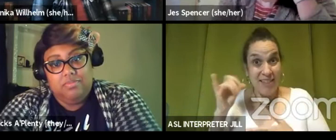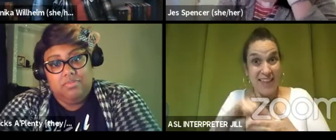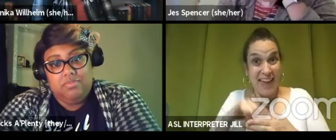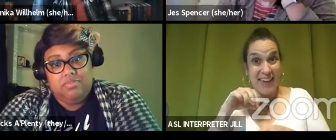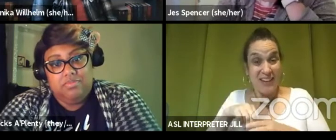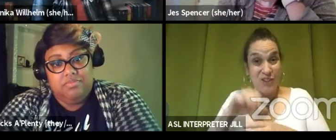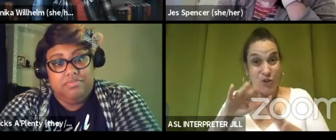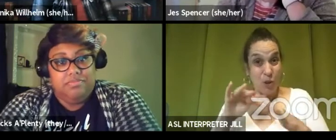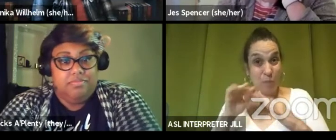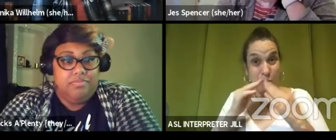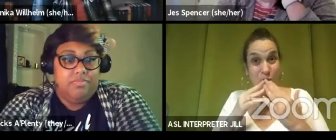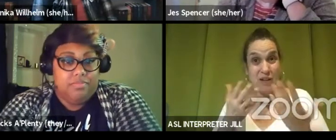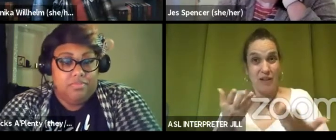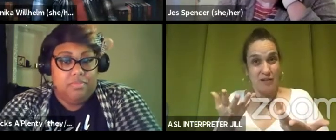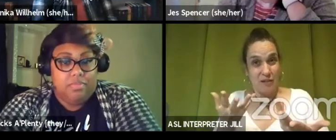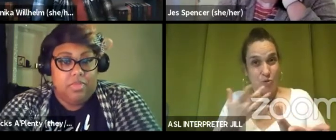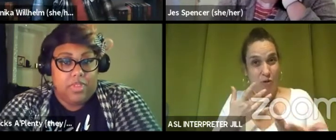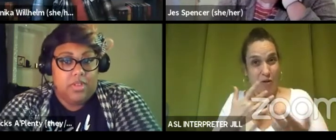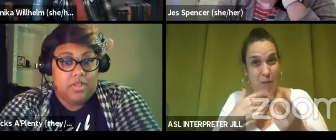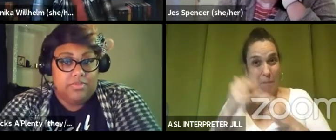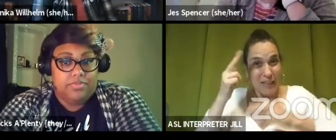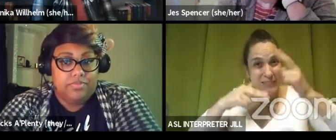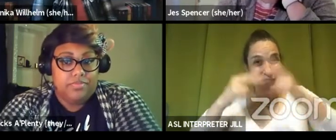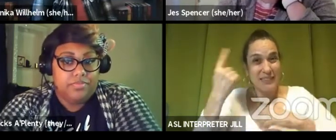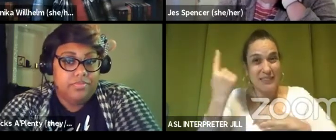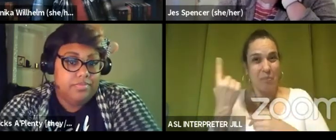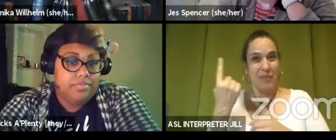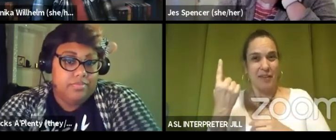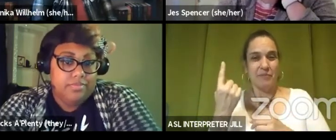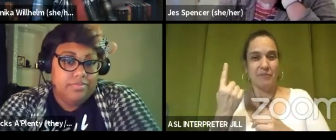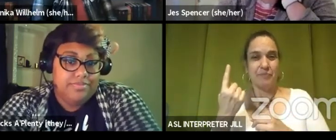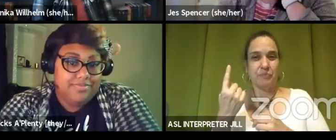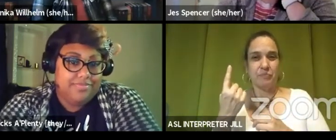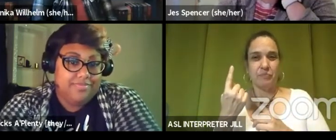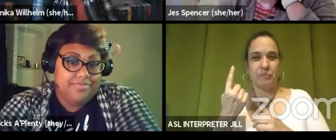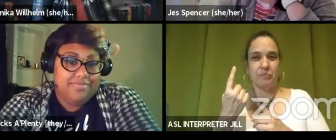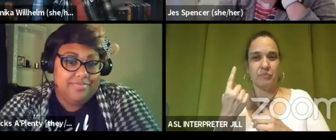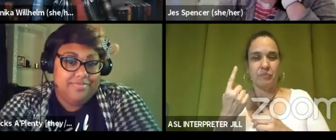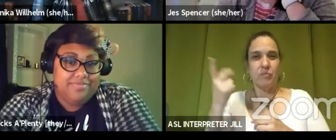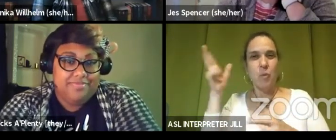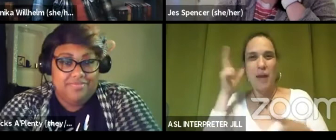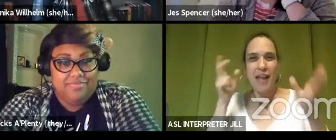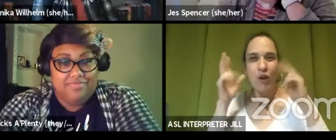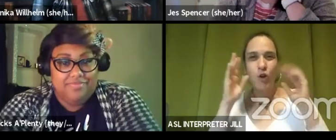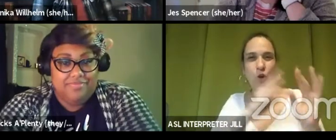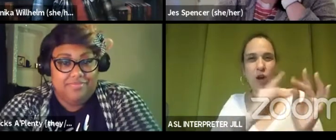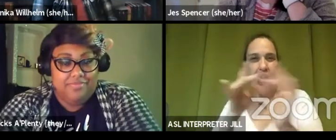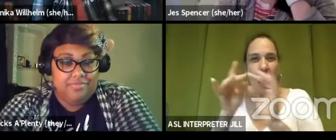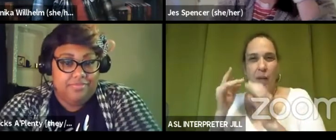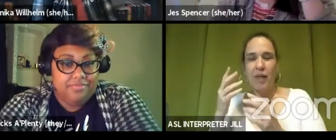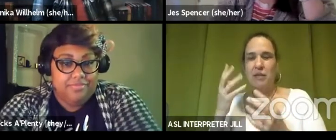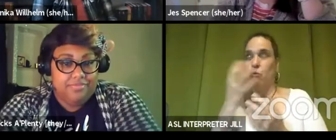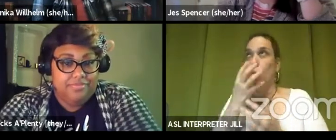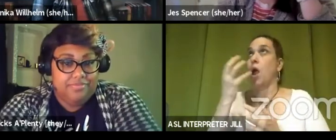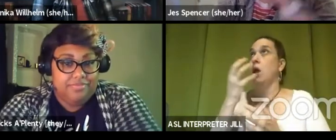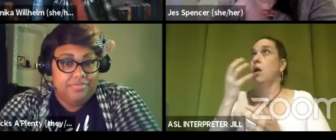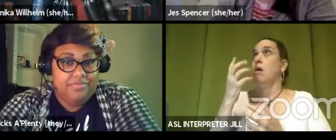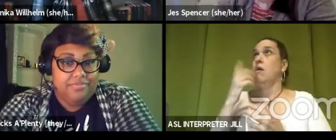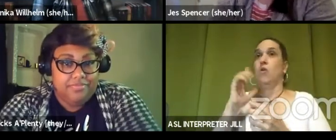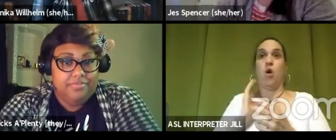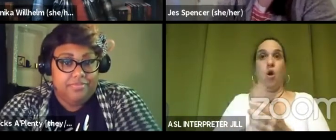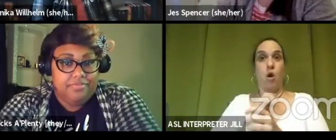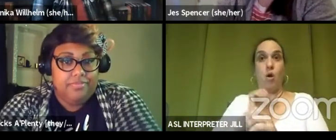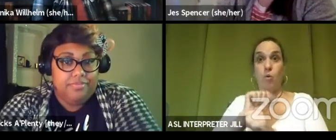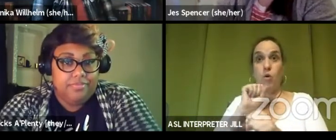build something? You know, and it just, like, just hearing all of this, I'm like, wow, it just blows my mind for the work that we all